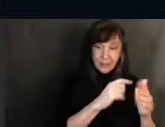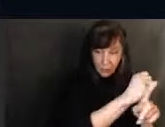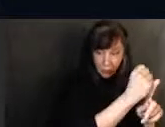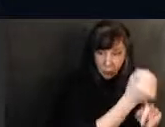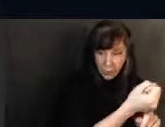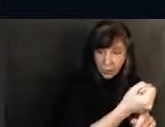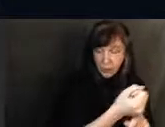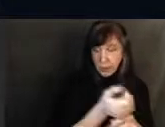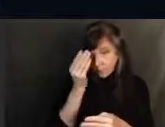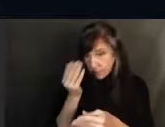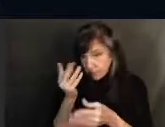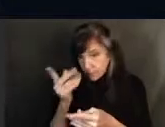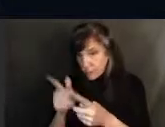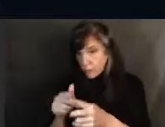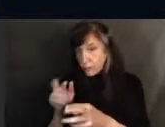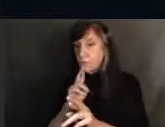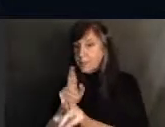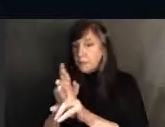they're responding to.